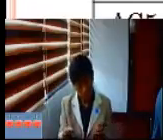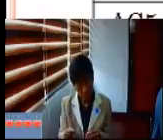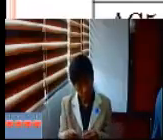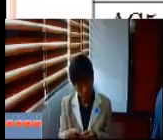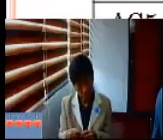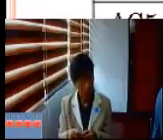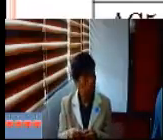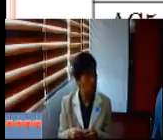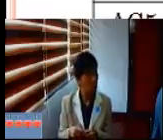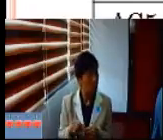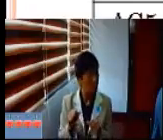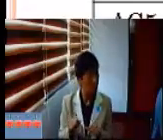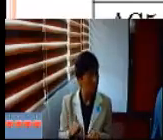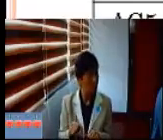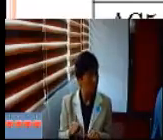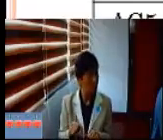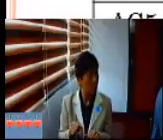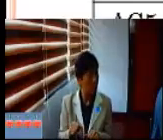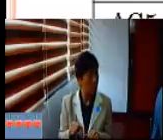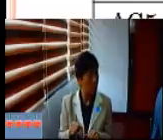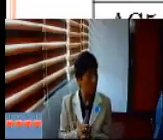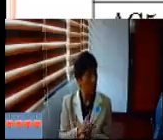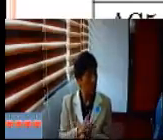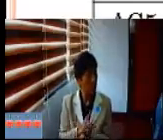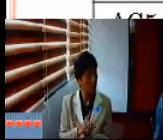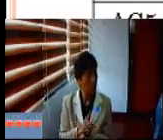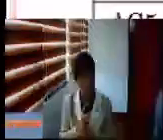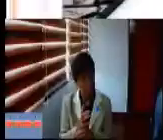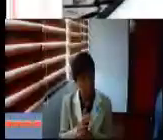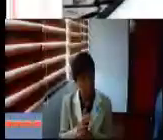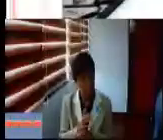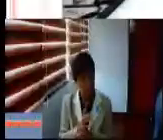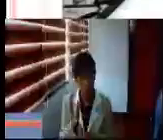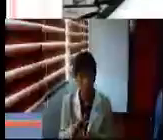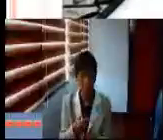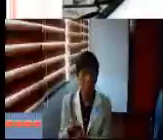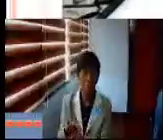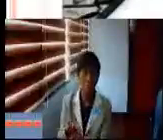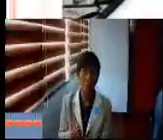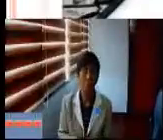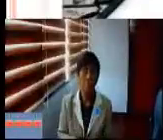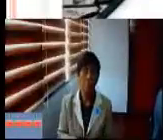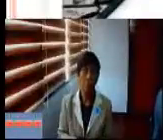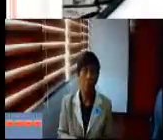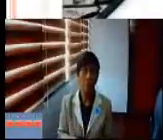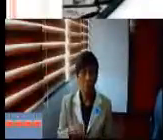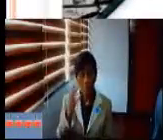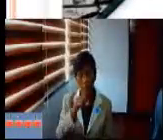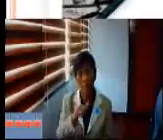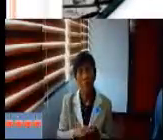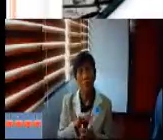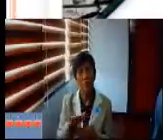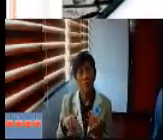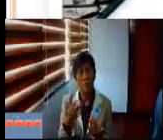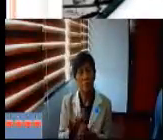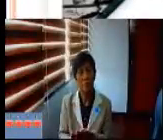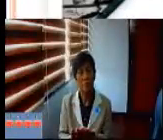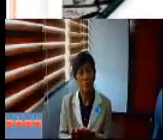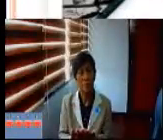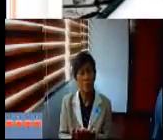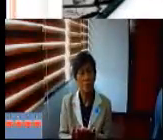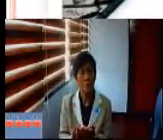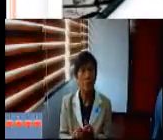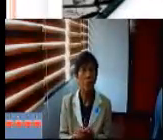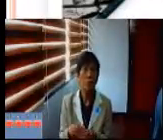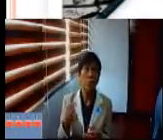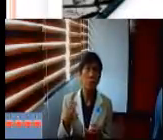blossom in a way. And then they will take care of themselves. Next. I guess that's it. Final